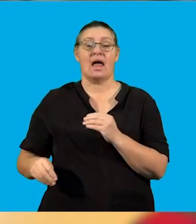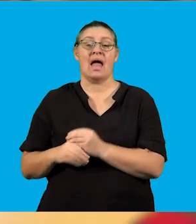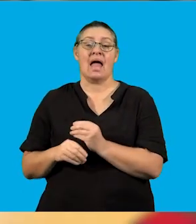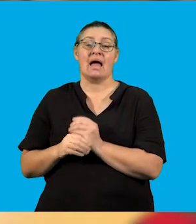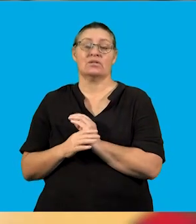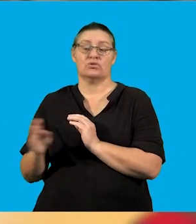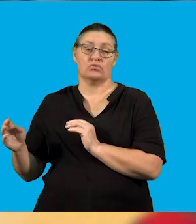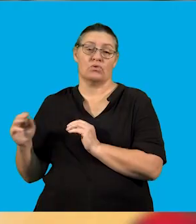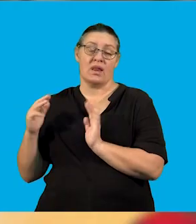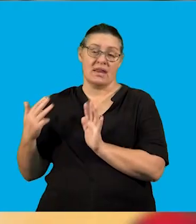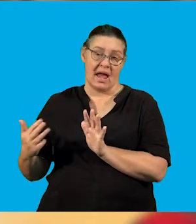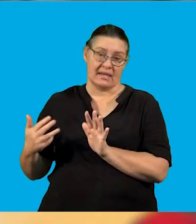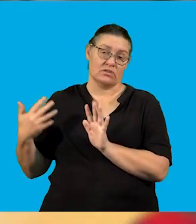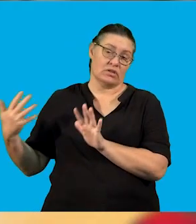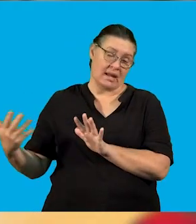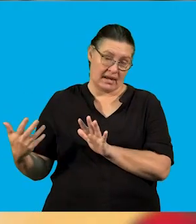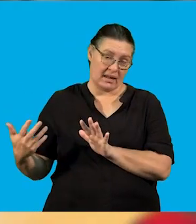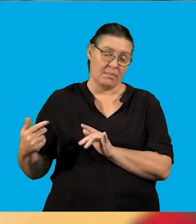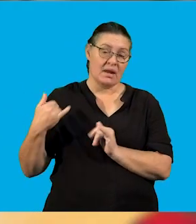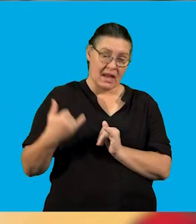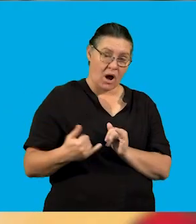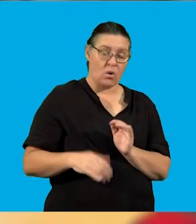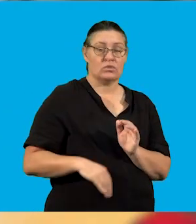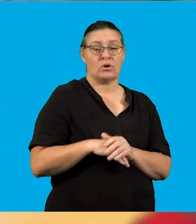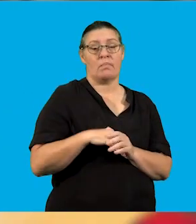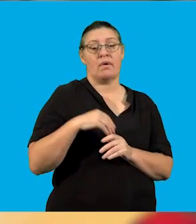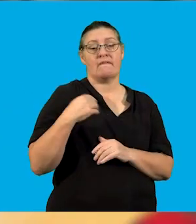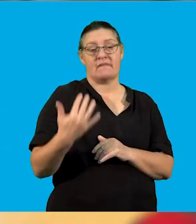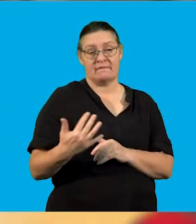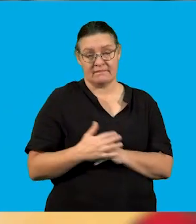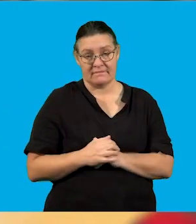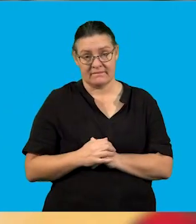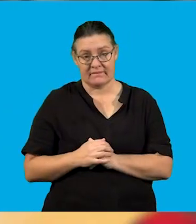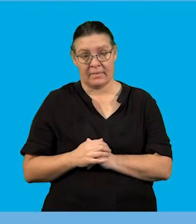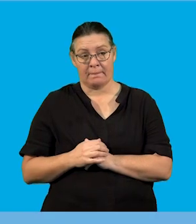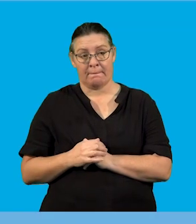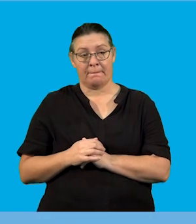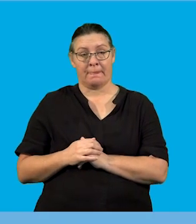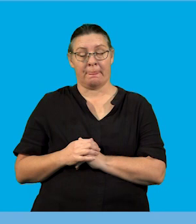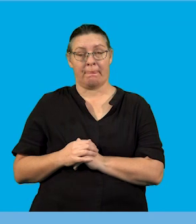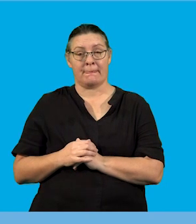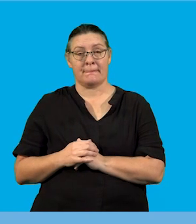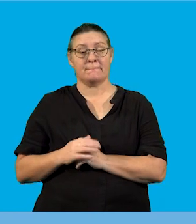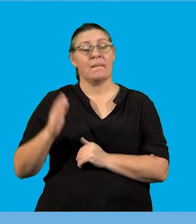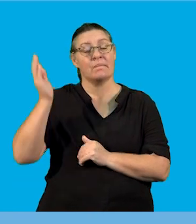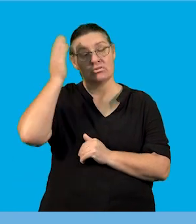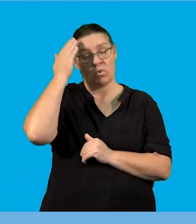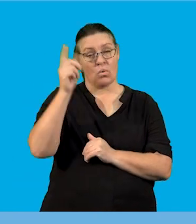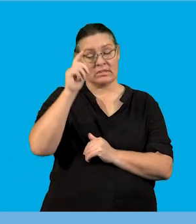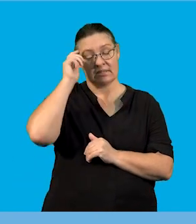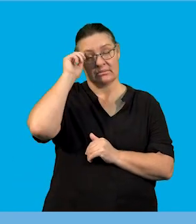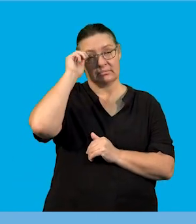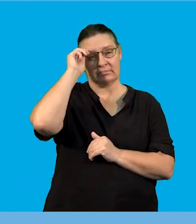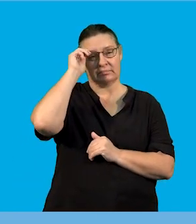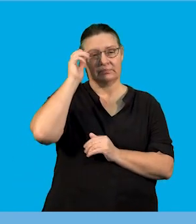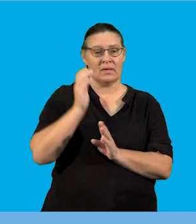phase, you're going to be going all the way to 9 or even to 10. But for us, we're going to stop here at 5. What we also need to note is